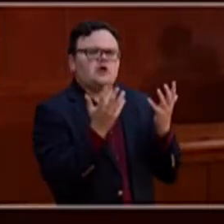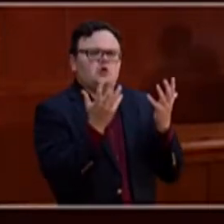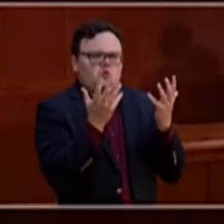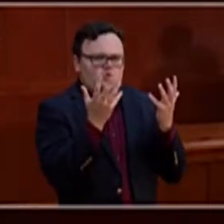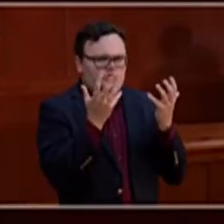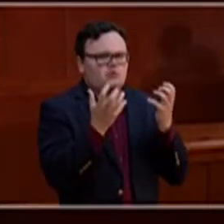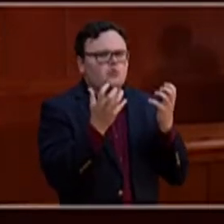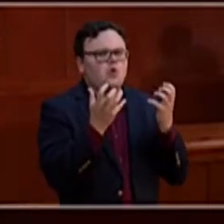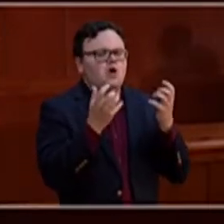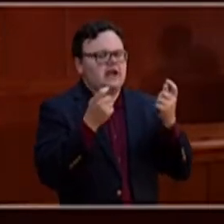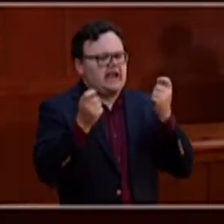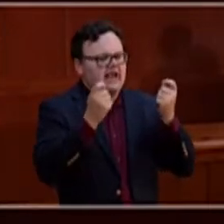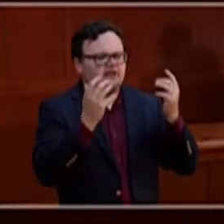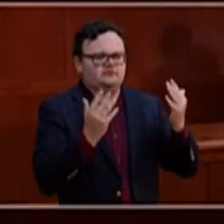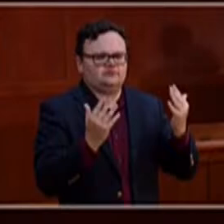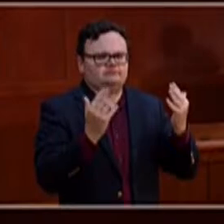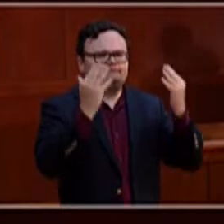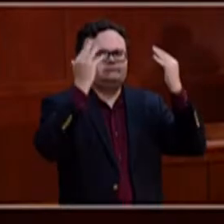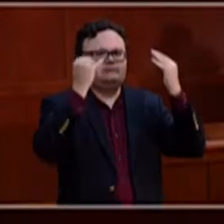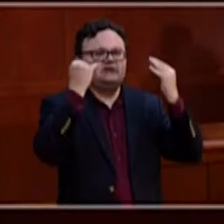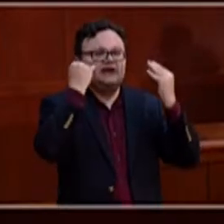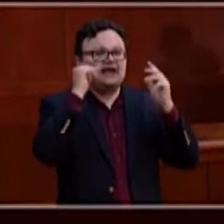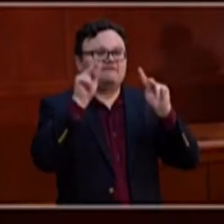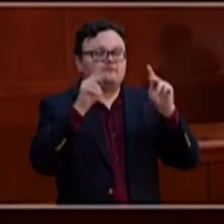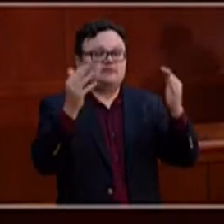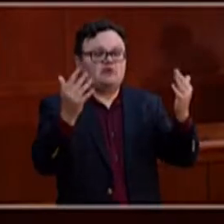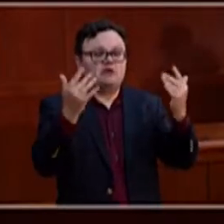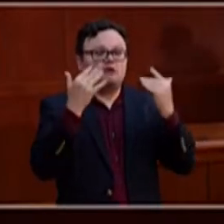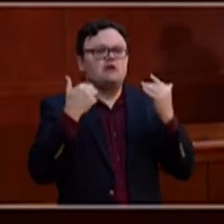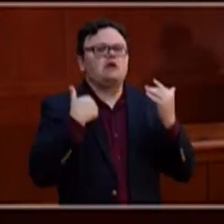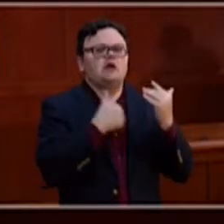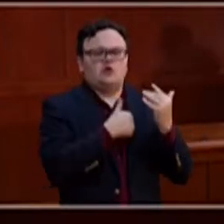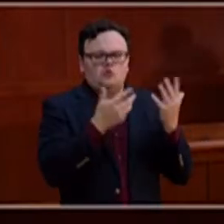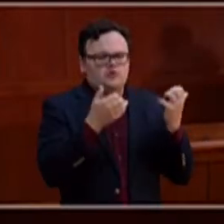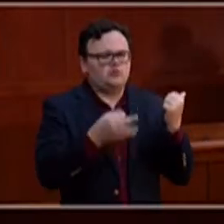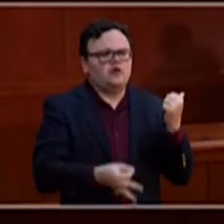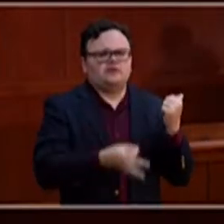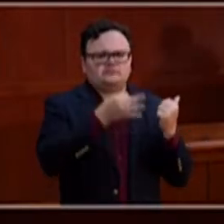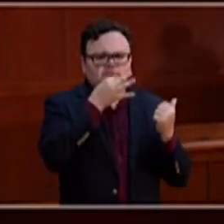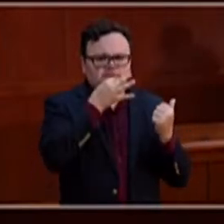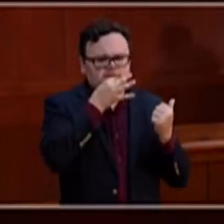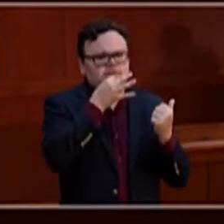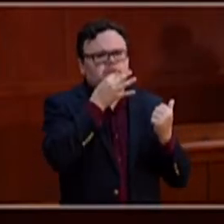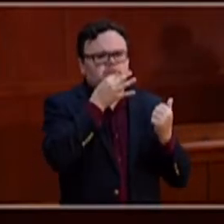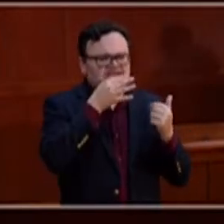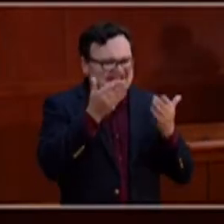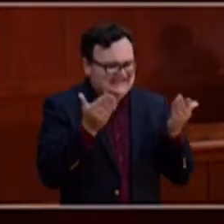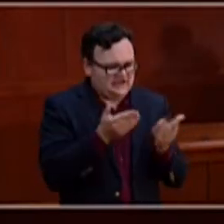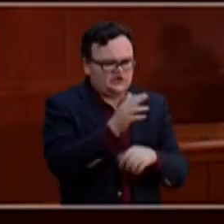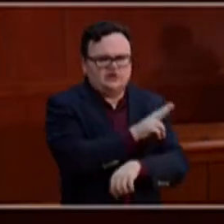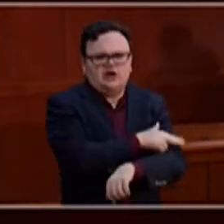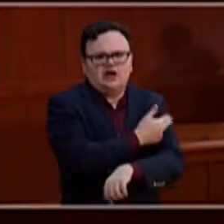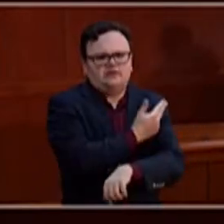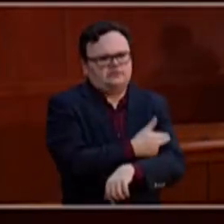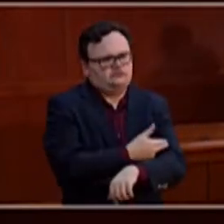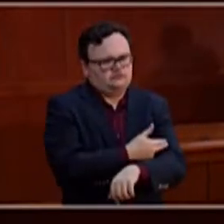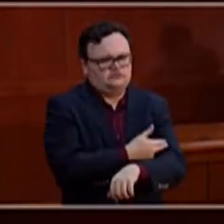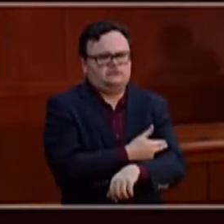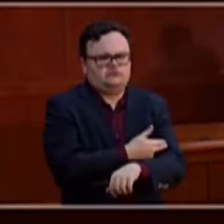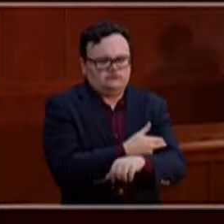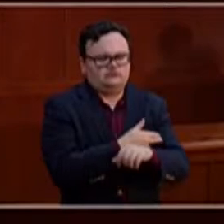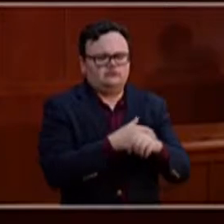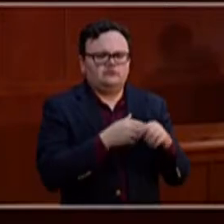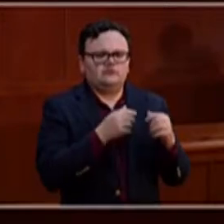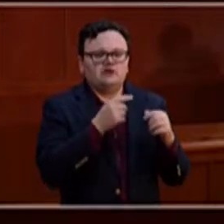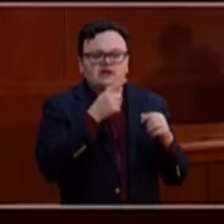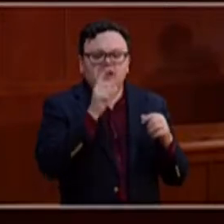That's important. That's not a hospital saying, I can't handle anymore. In fact, what they're saying is, we want